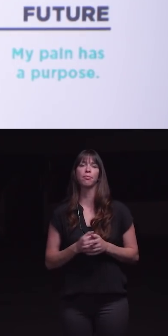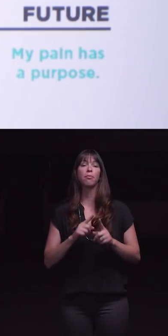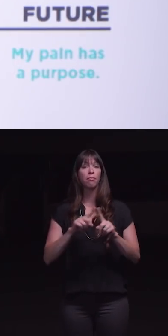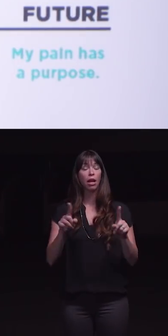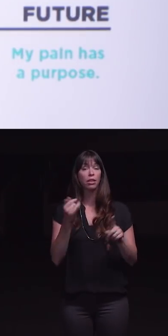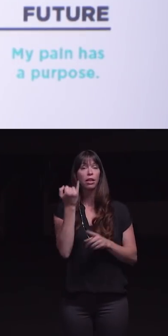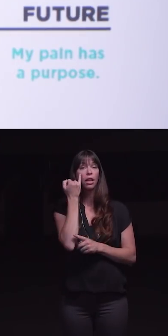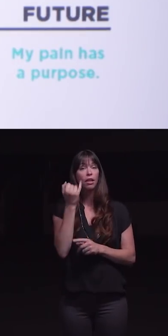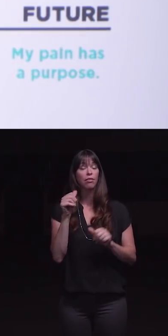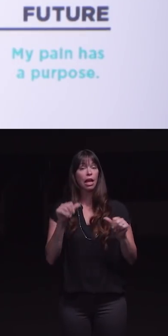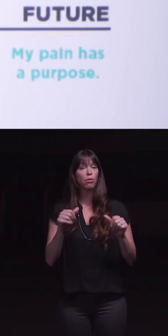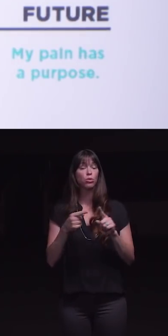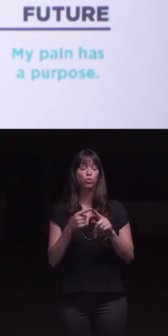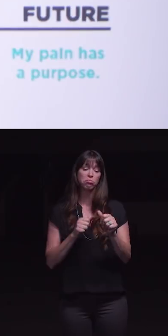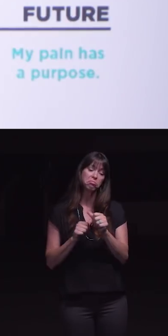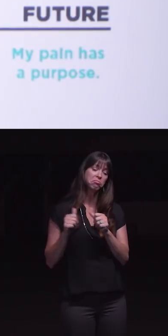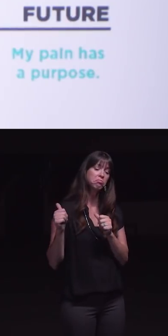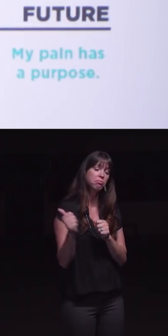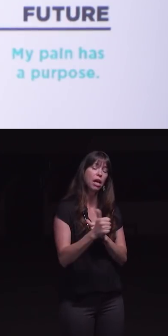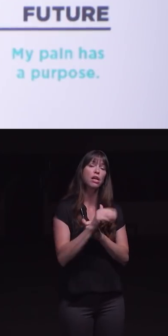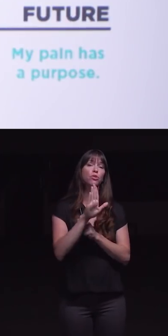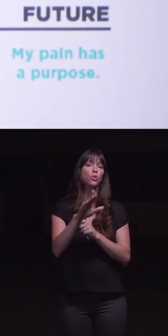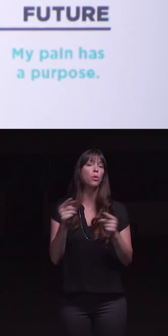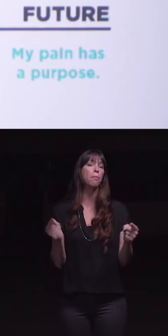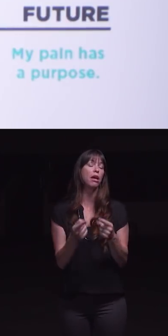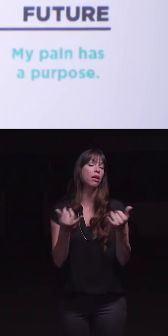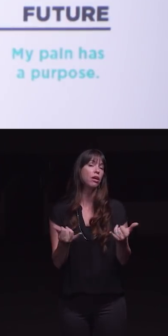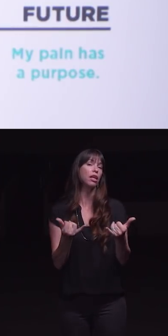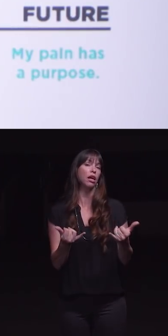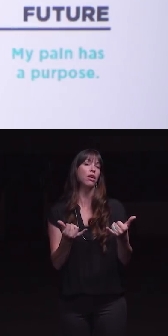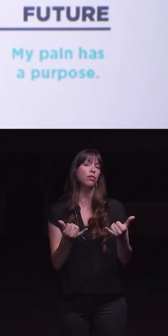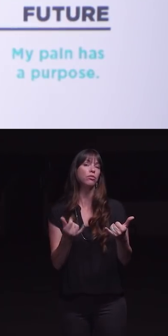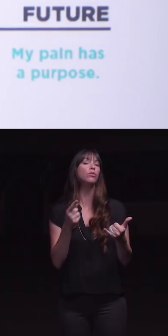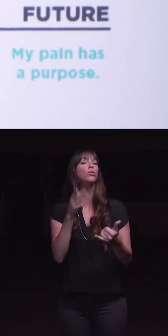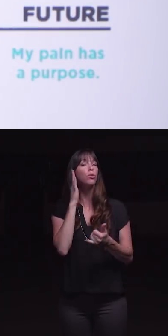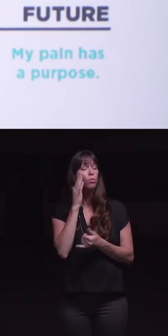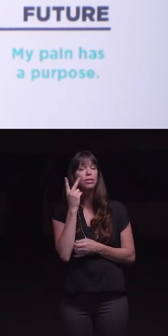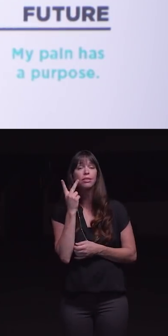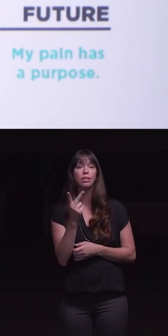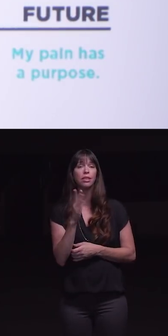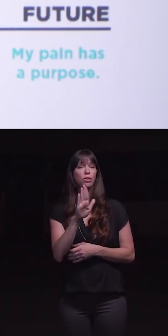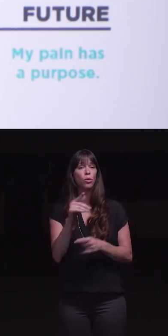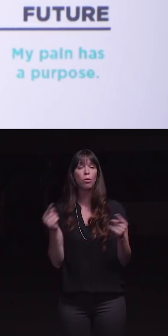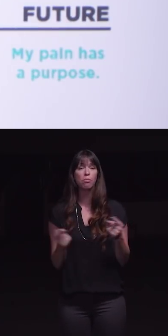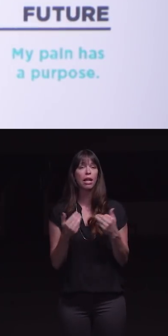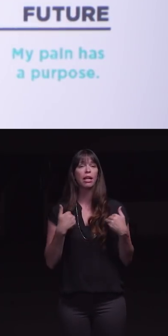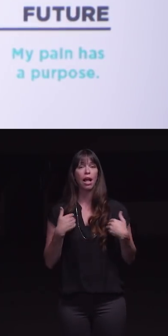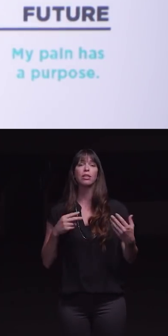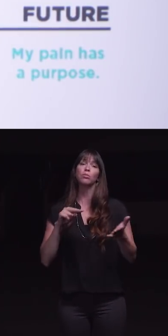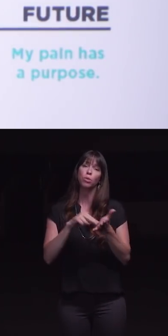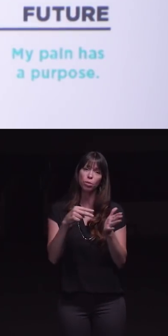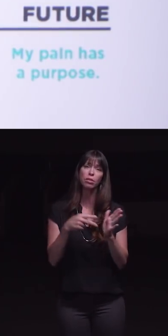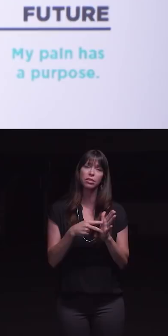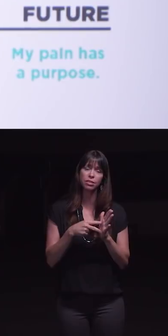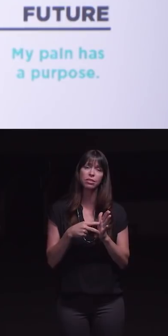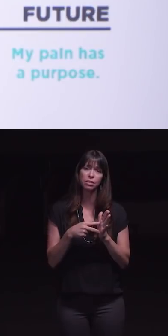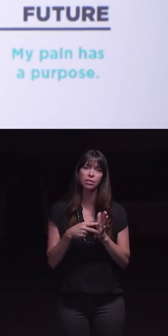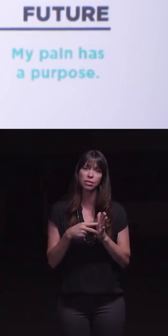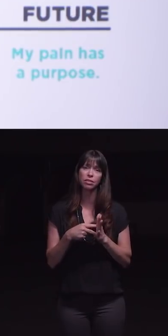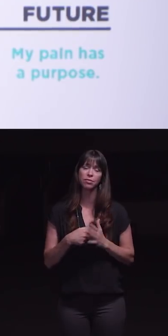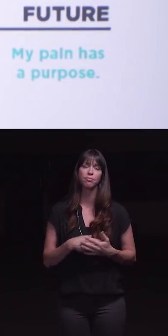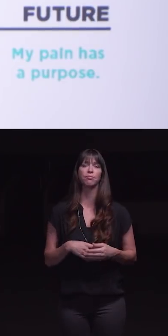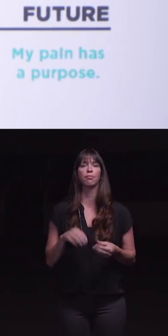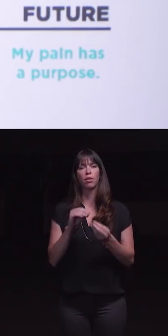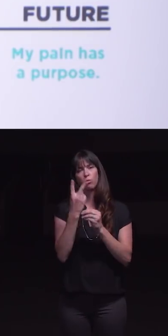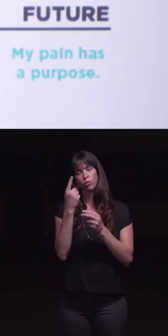But if you can get past your present pain, then you can see that your pain ultimately will have a purpose. That's the